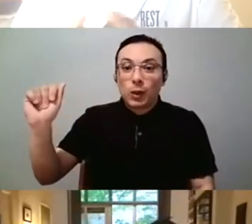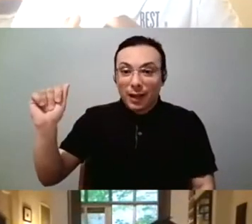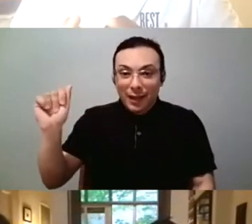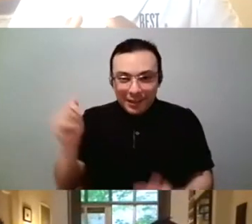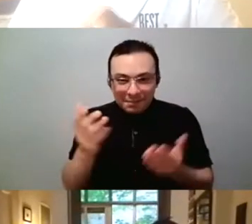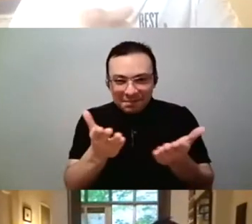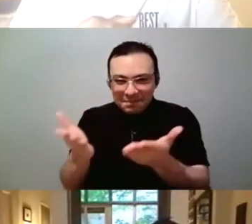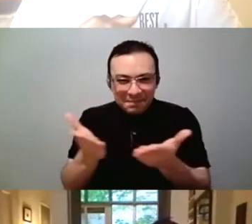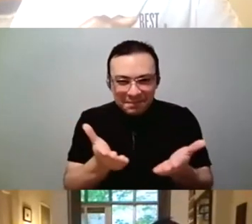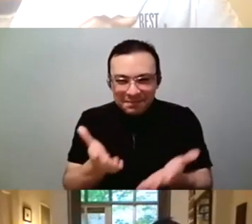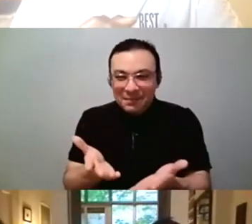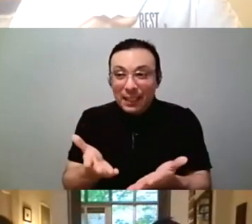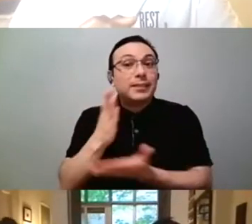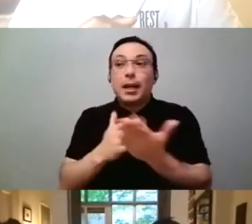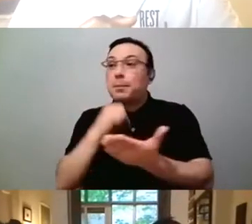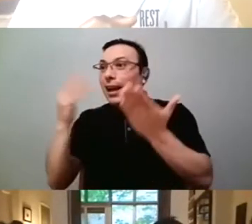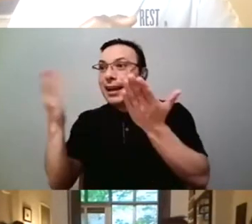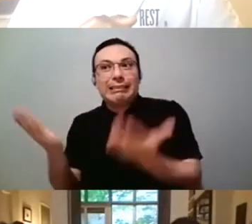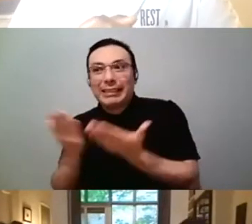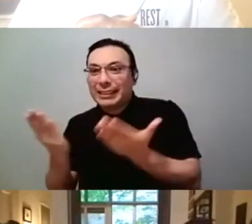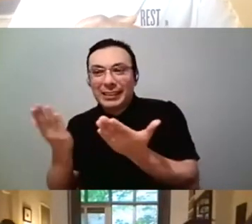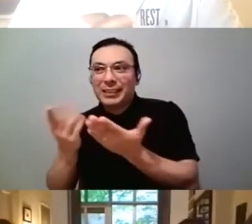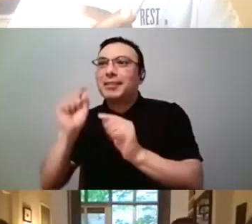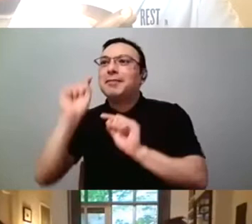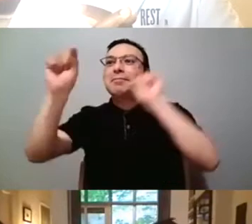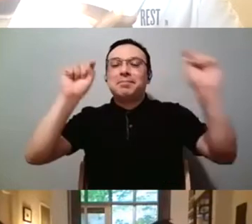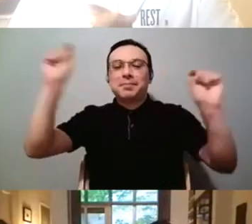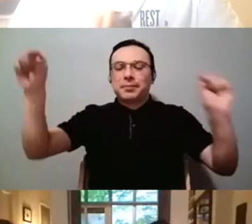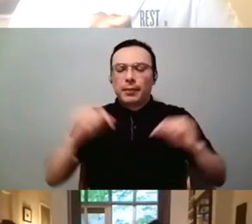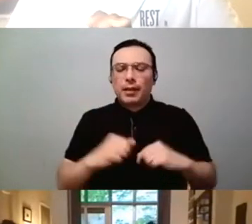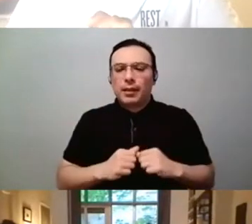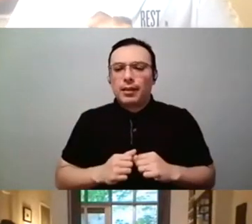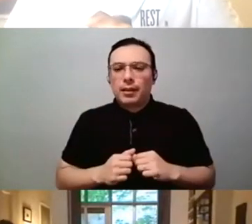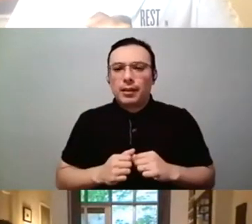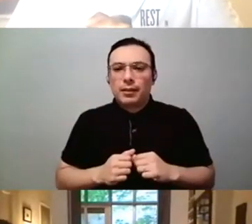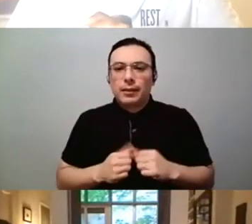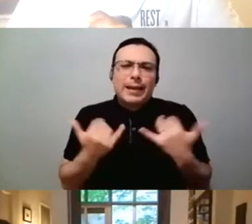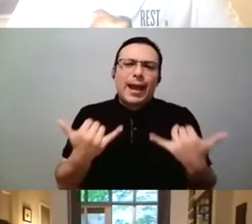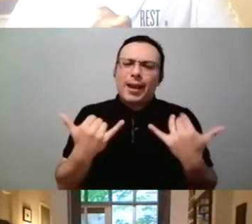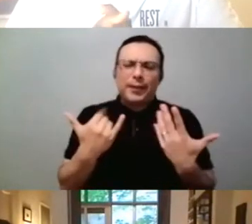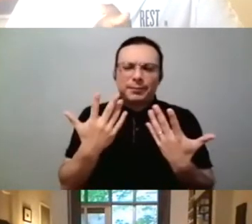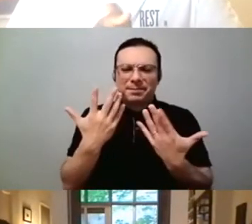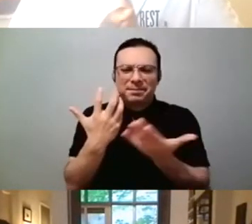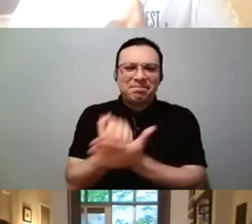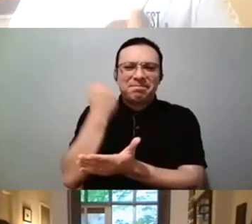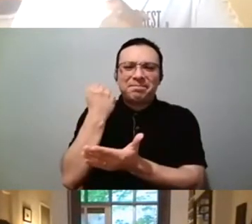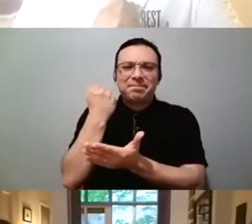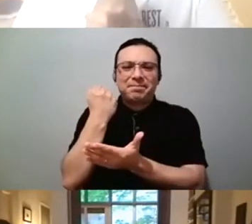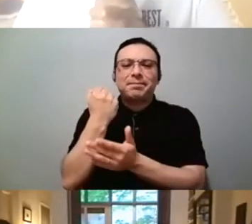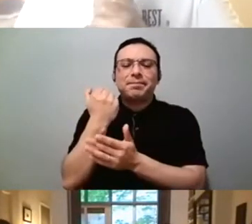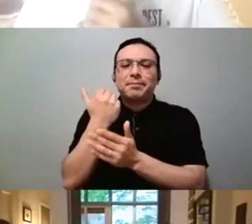not on here. I just want to take a moment to appreciate Pamela's poem